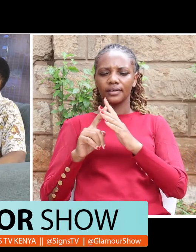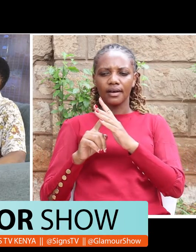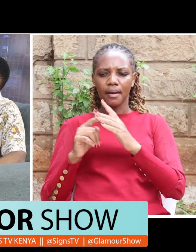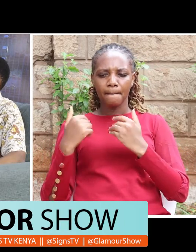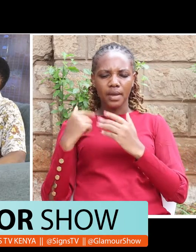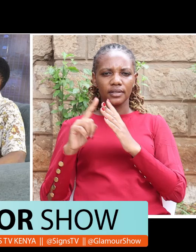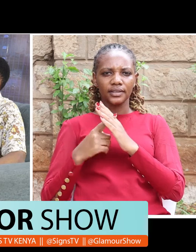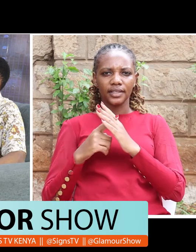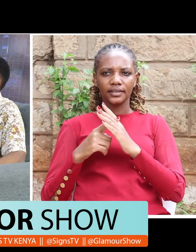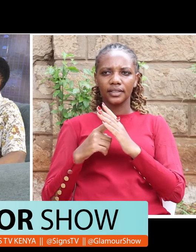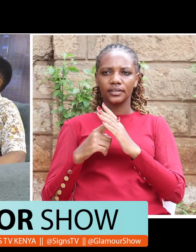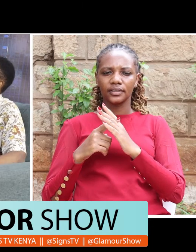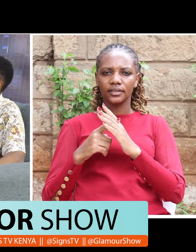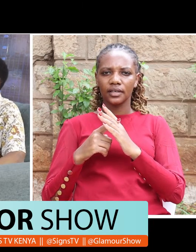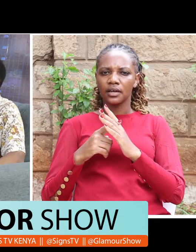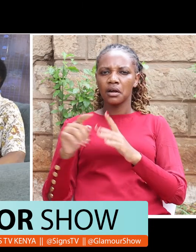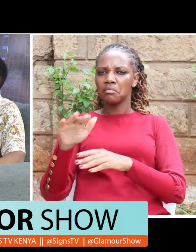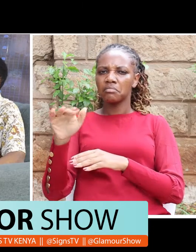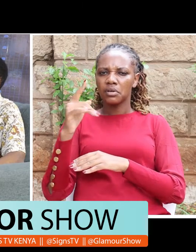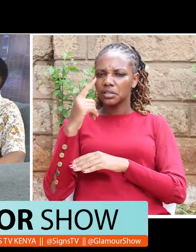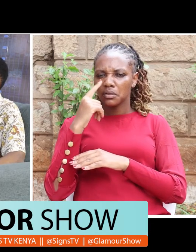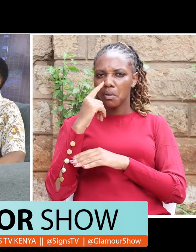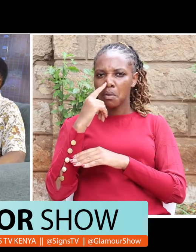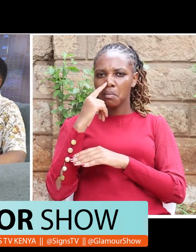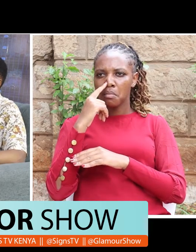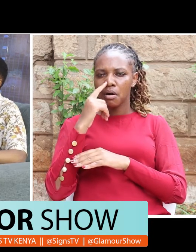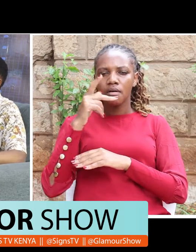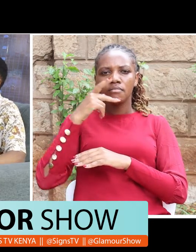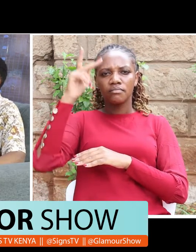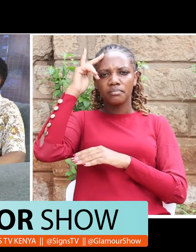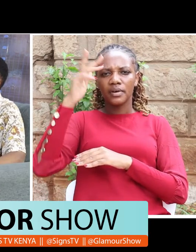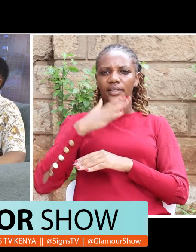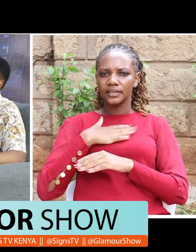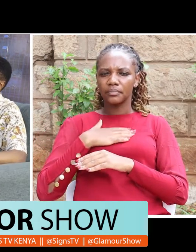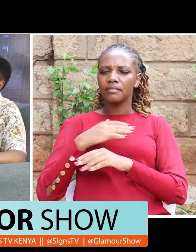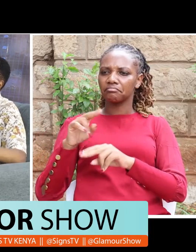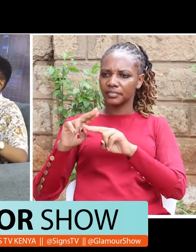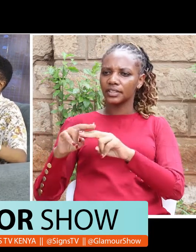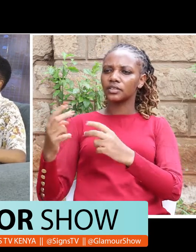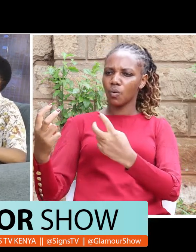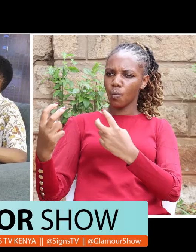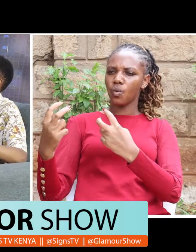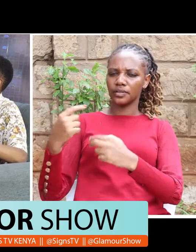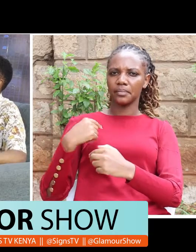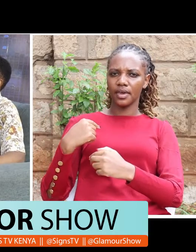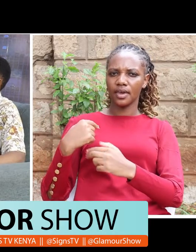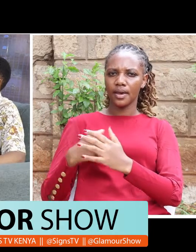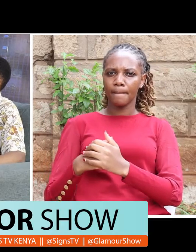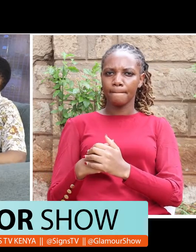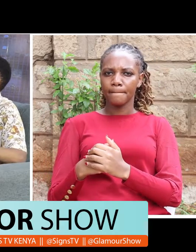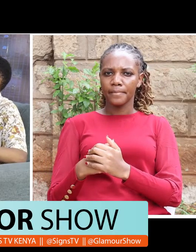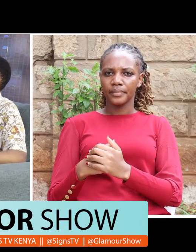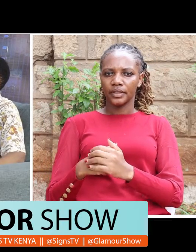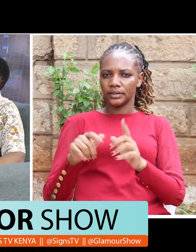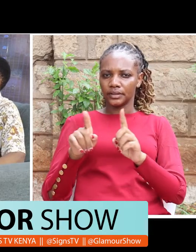started acting at home, where my parents would just sit and watch me do funny things, and they'd